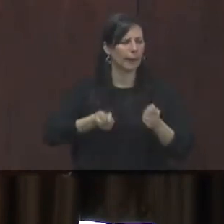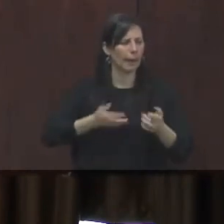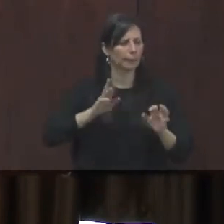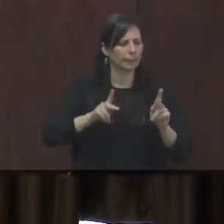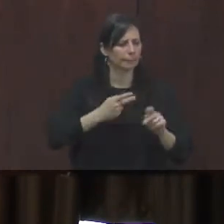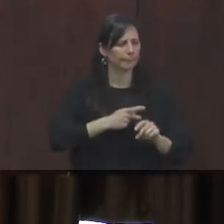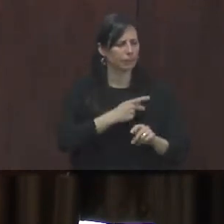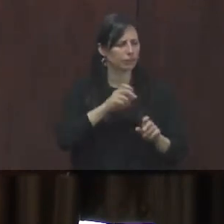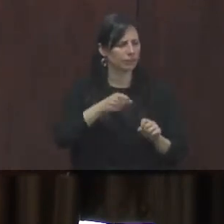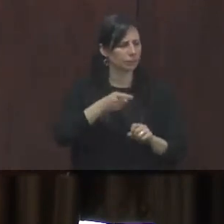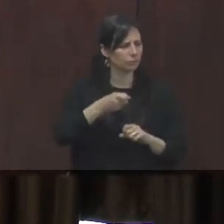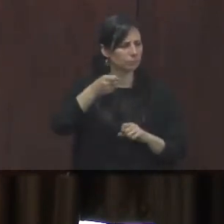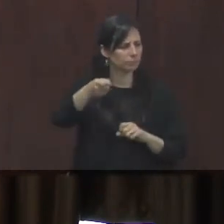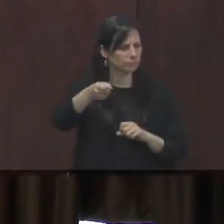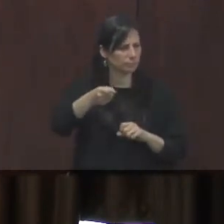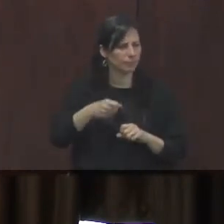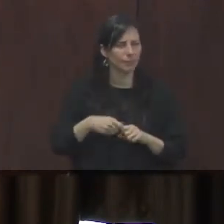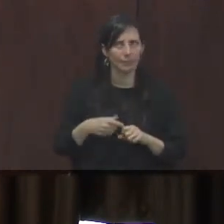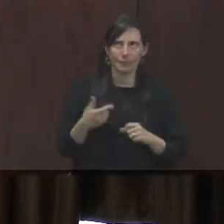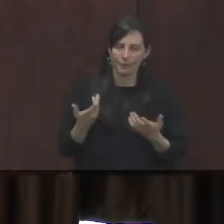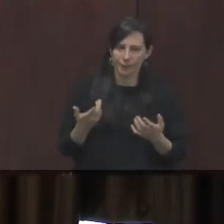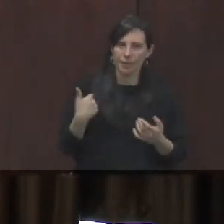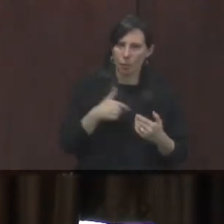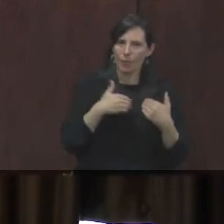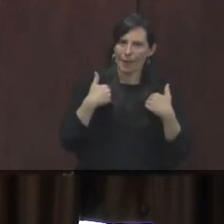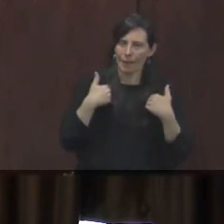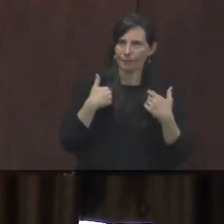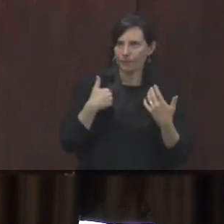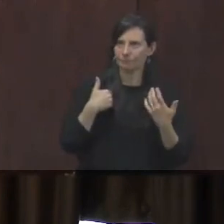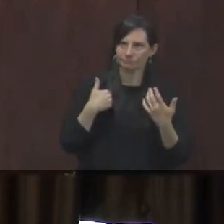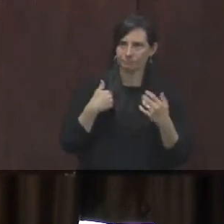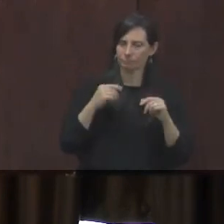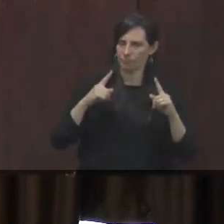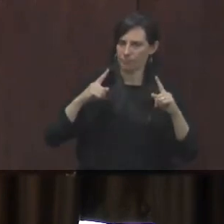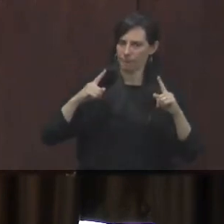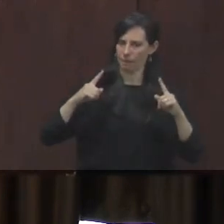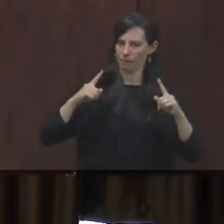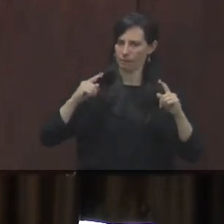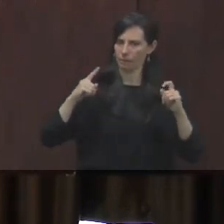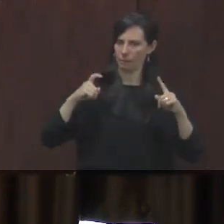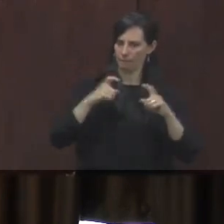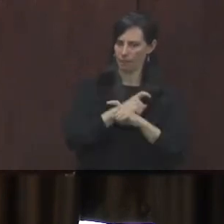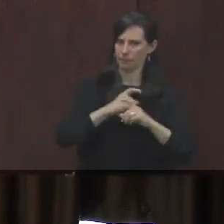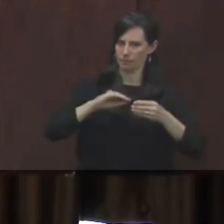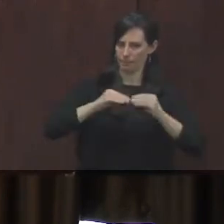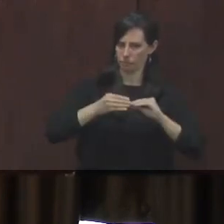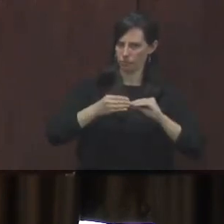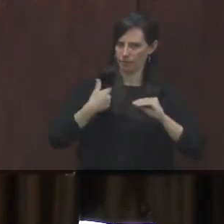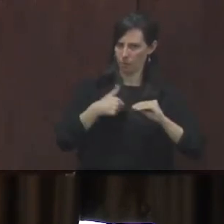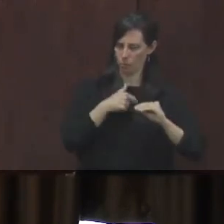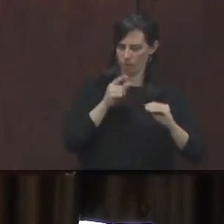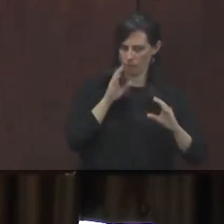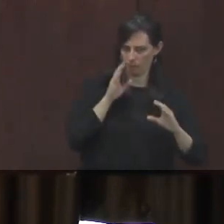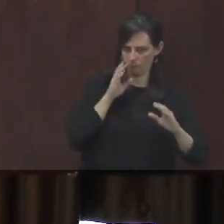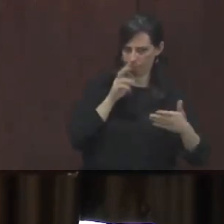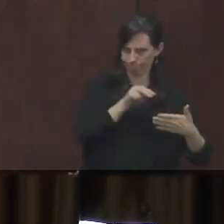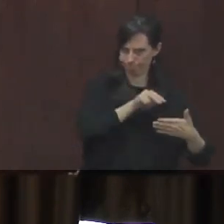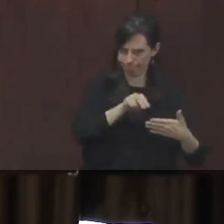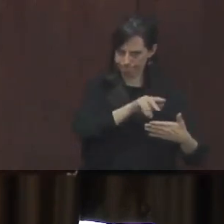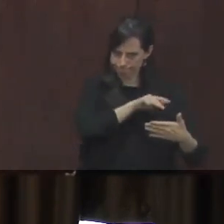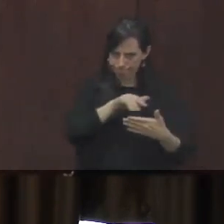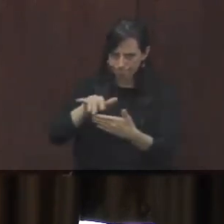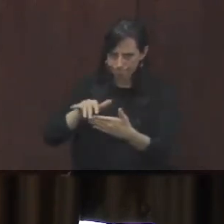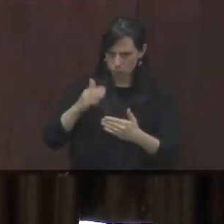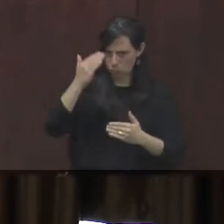complicated, I shouldn't say complicated, a sophisticated and complex set of metrics that we look at to determine how